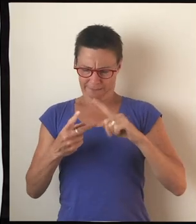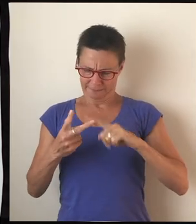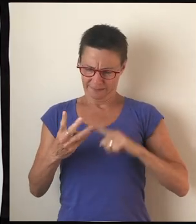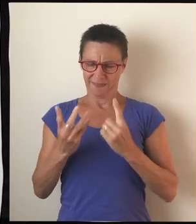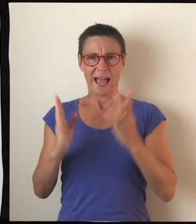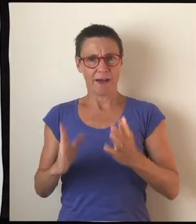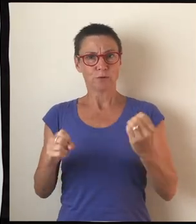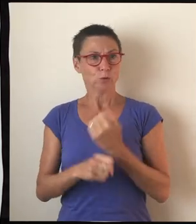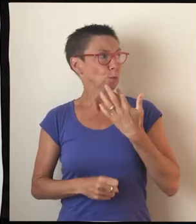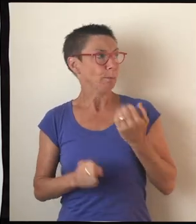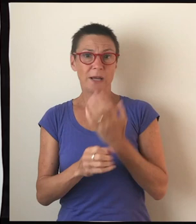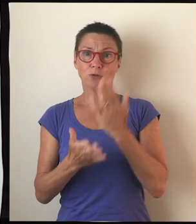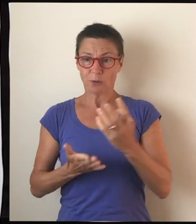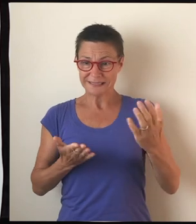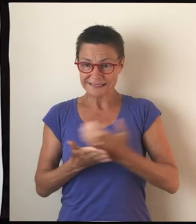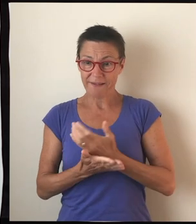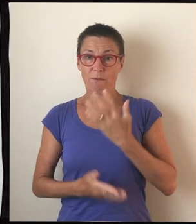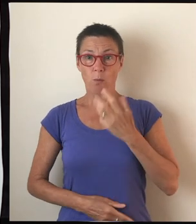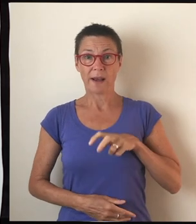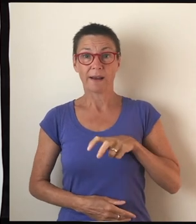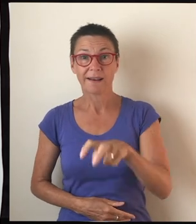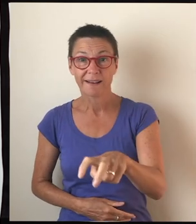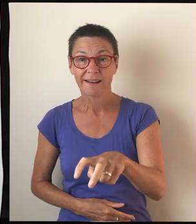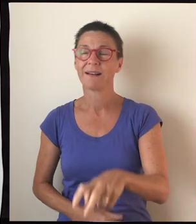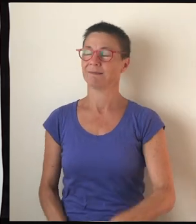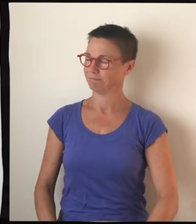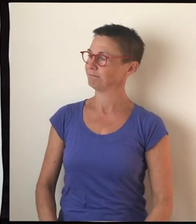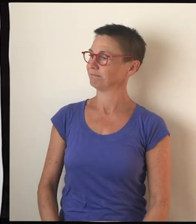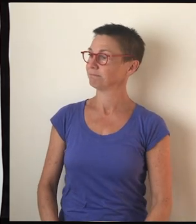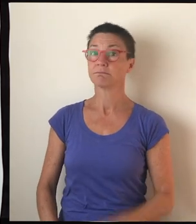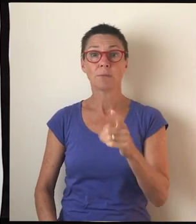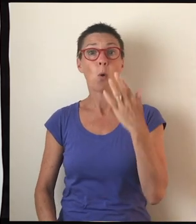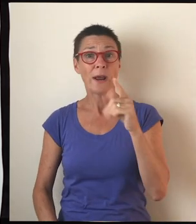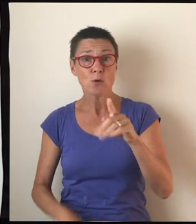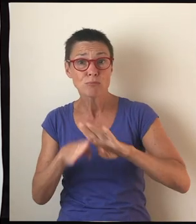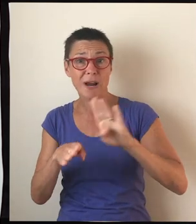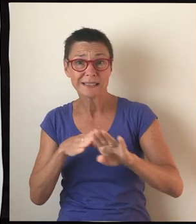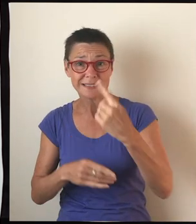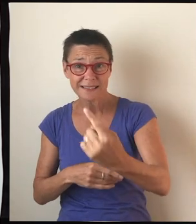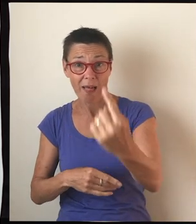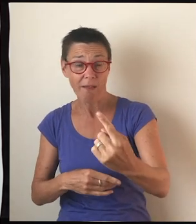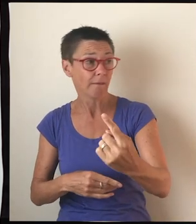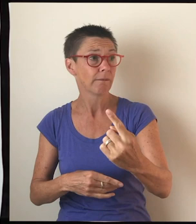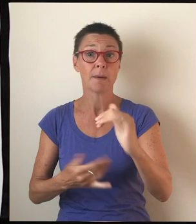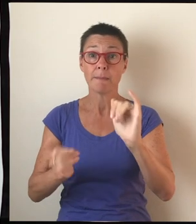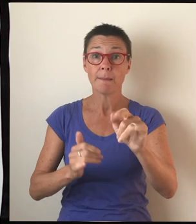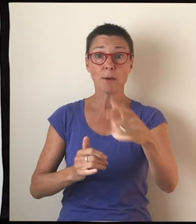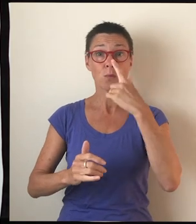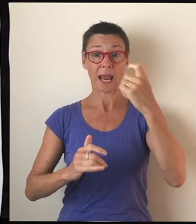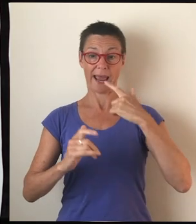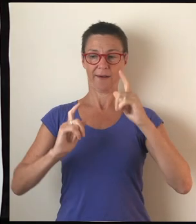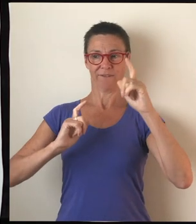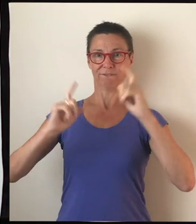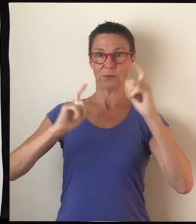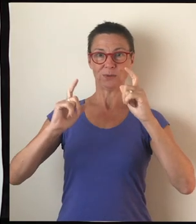lot safer in the future. It sure is. Now, when you're practicing to cross the road safely at home, remember